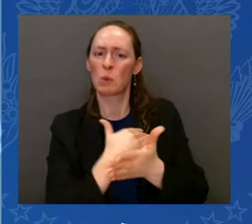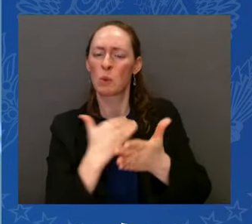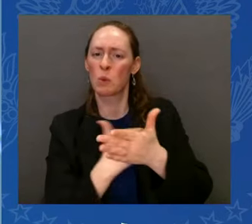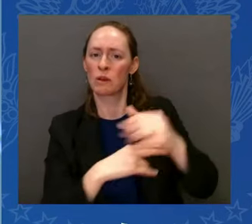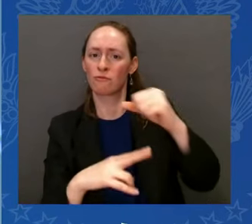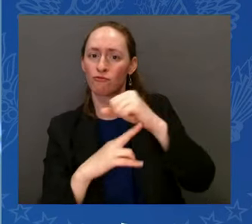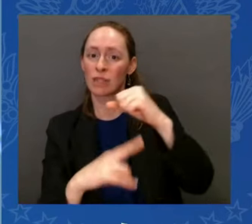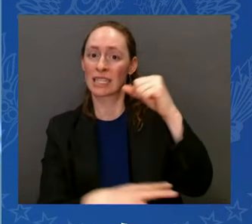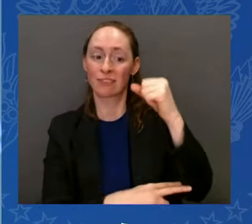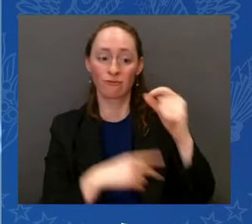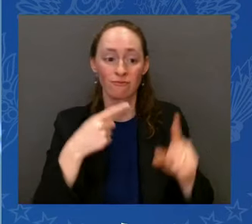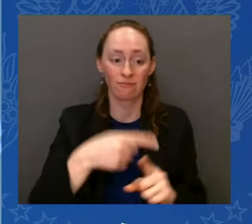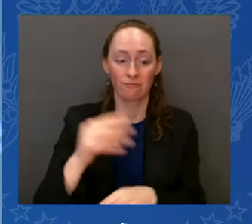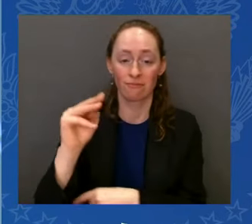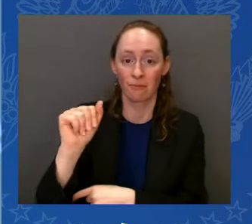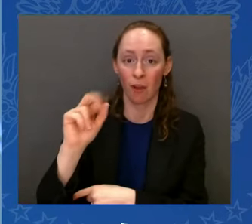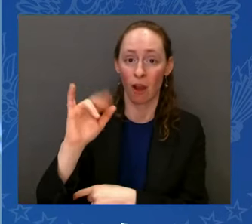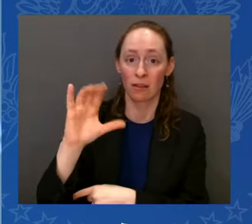in